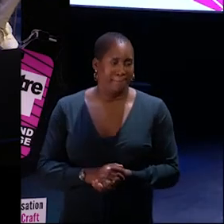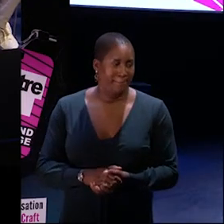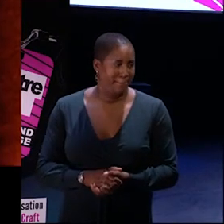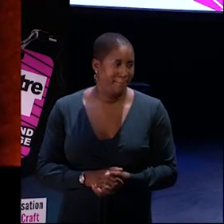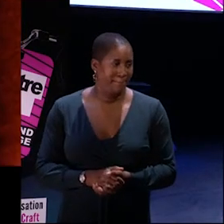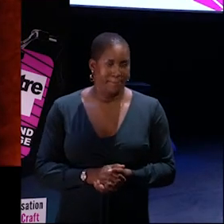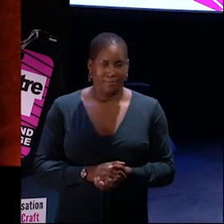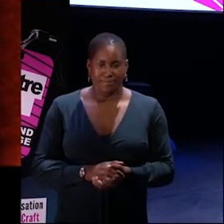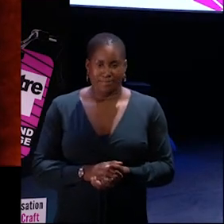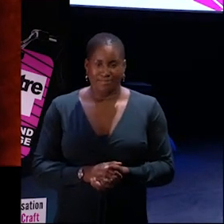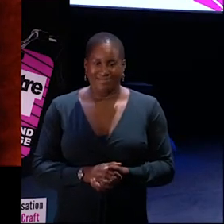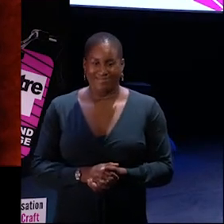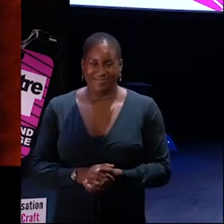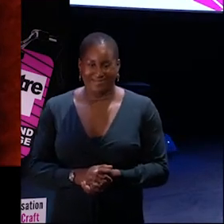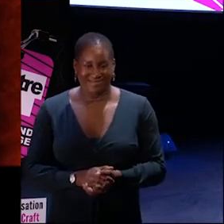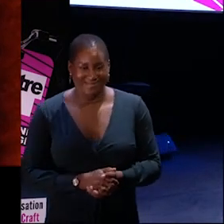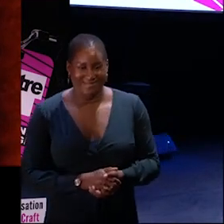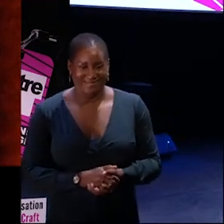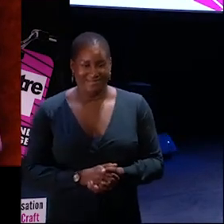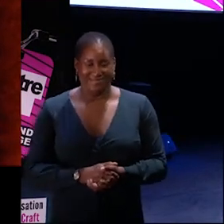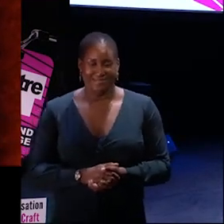If this is me now. There we go.